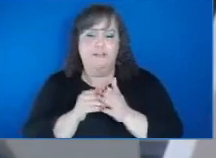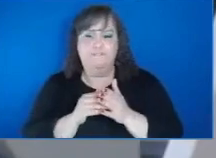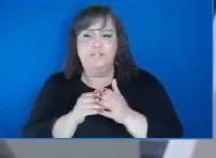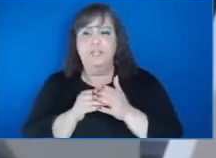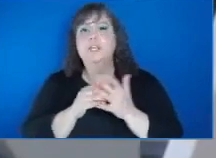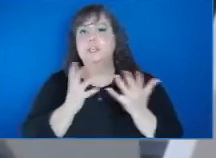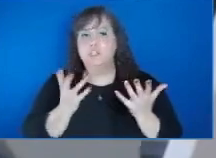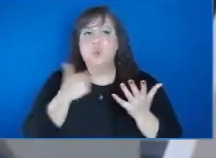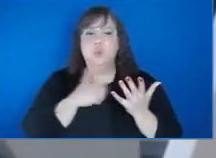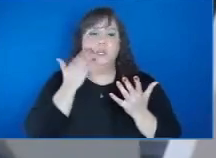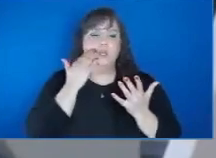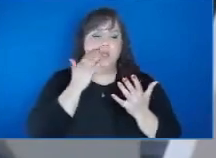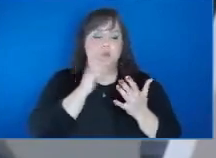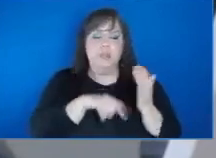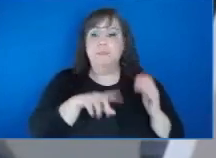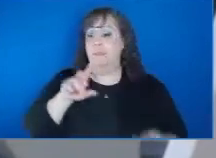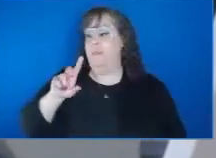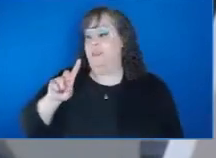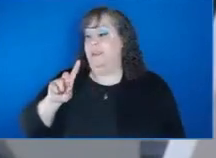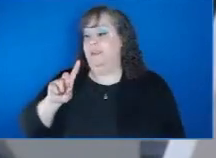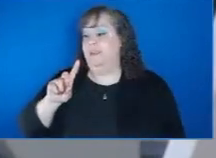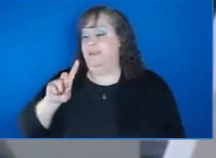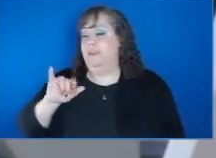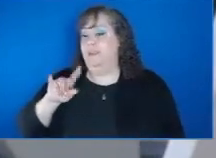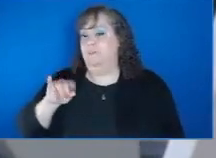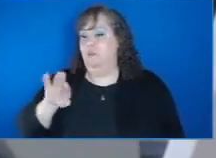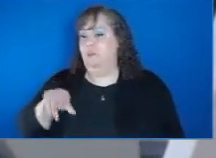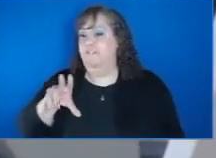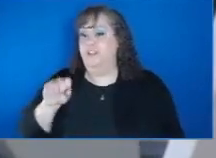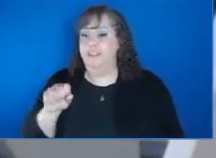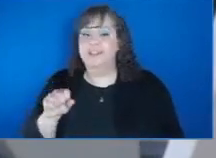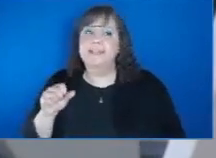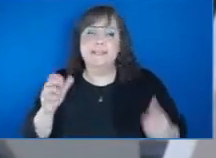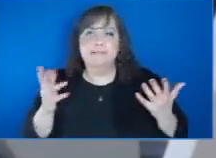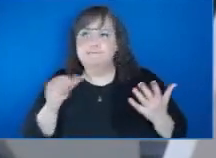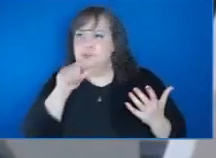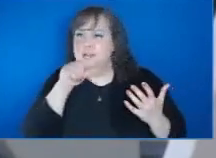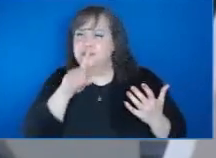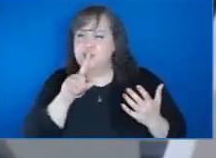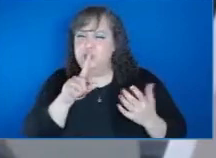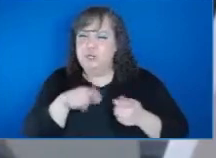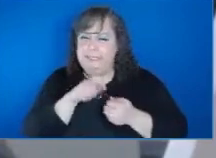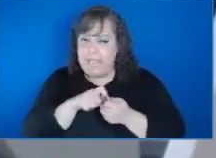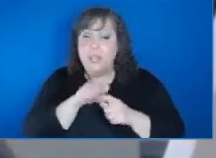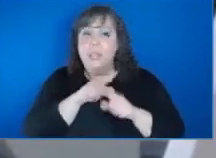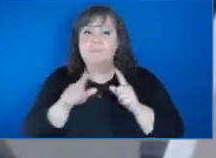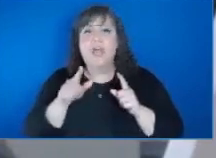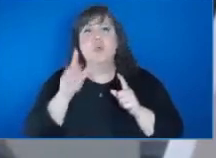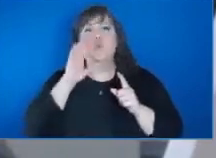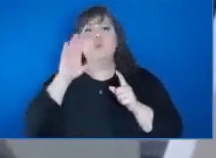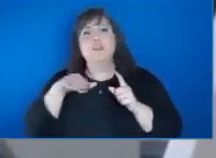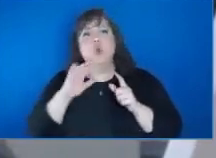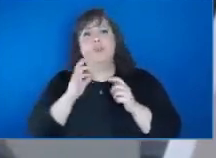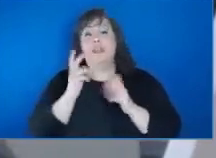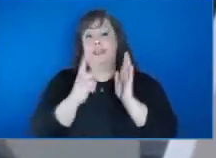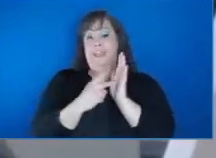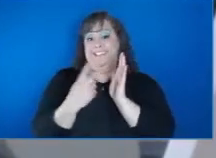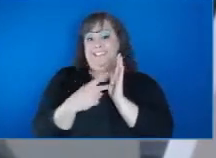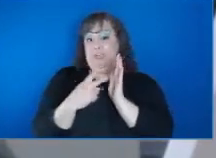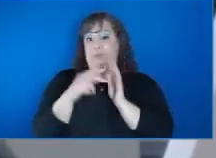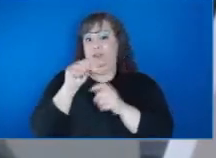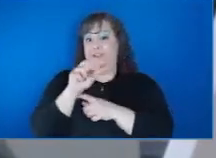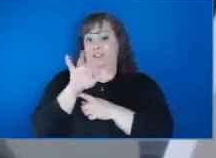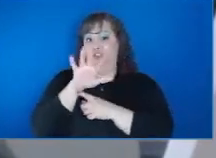think that binary asteroids form, these double asteroids form, it's going to have a similar composition to the main one. So good likelihood that it's